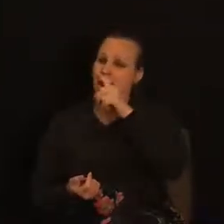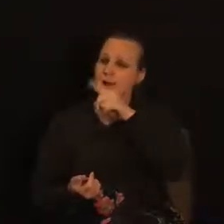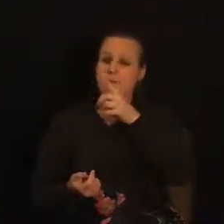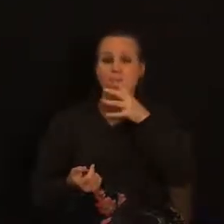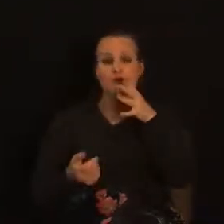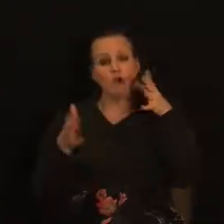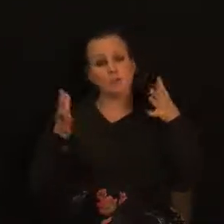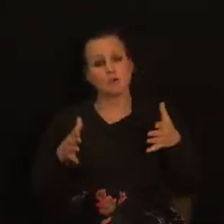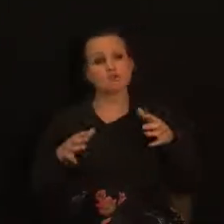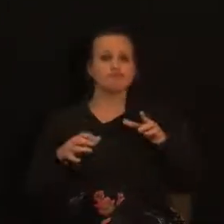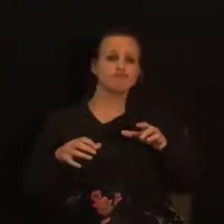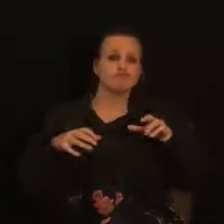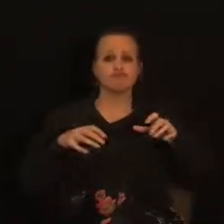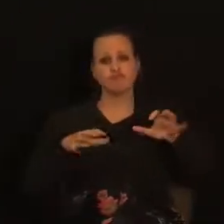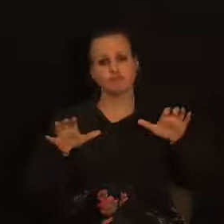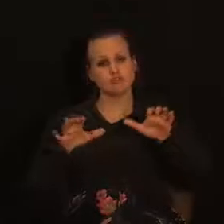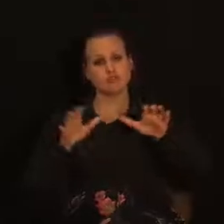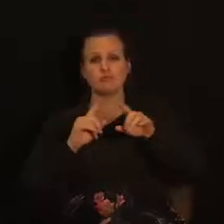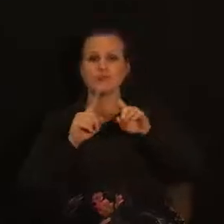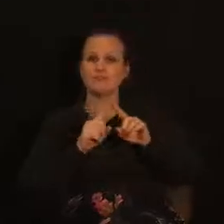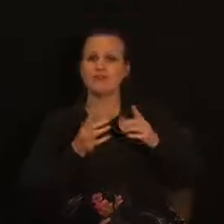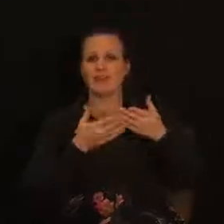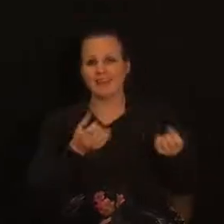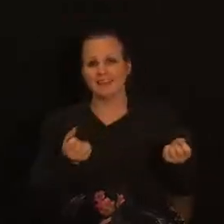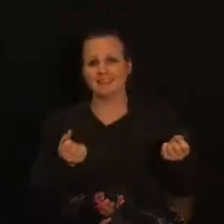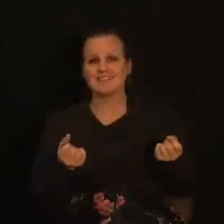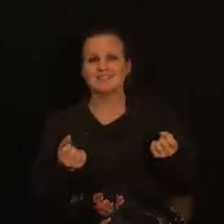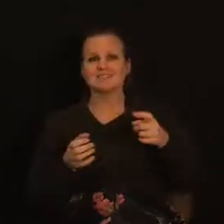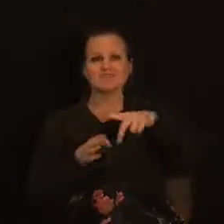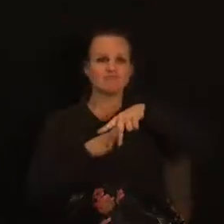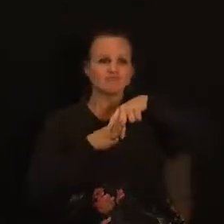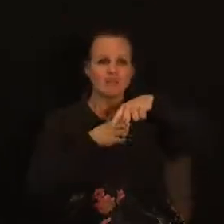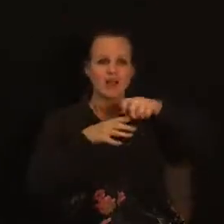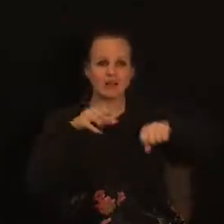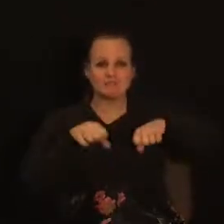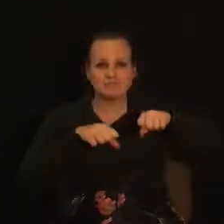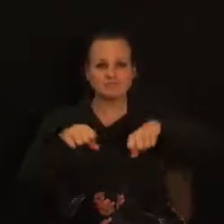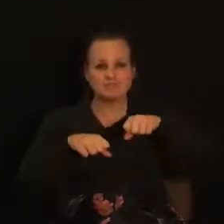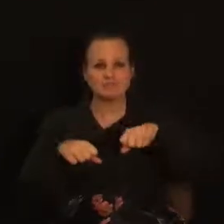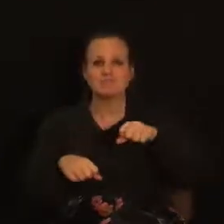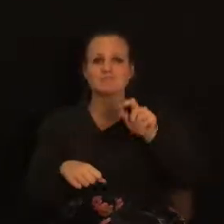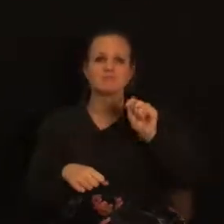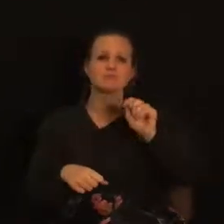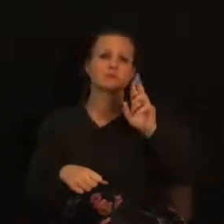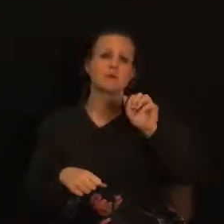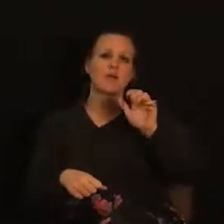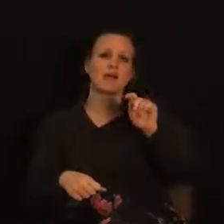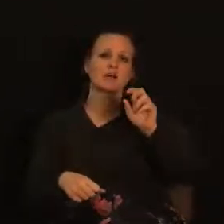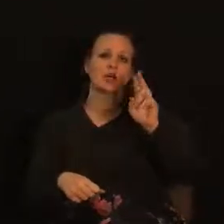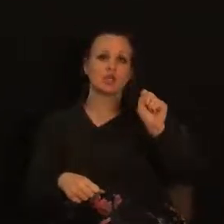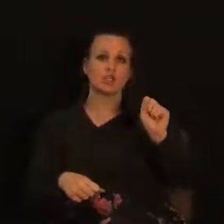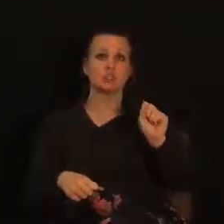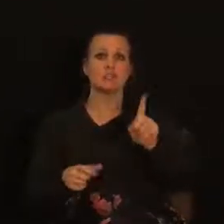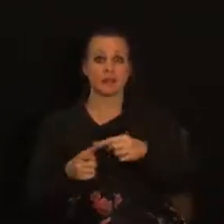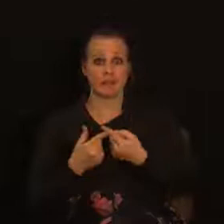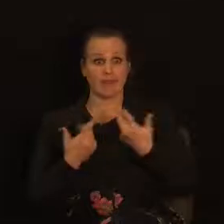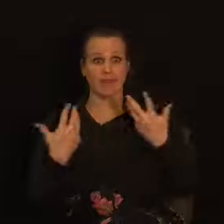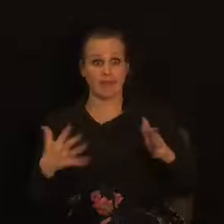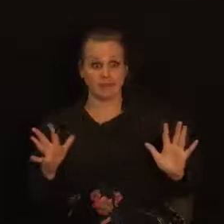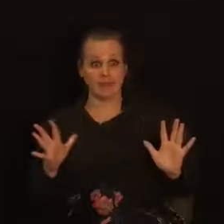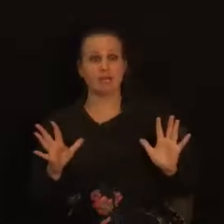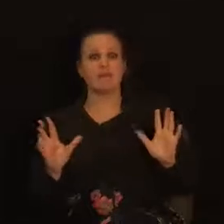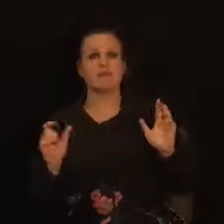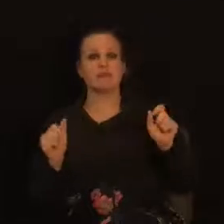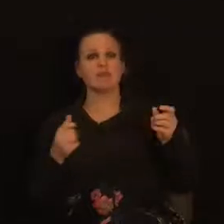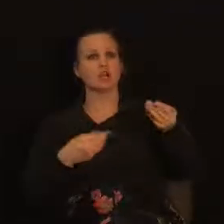different things and ride little pedal like tractors. And then at the end, they get to trade all their stuff in for a treat.